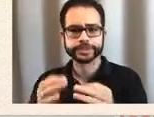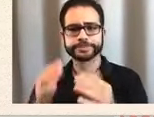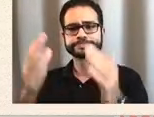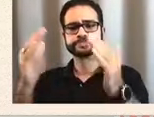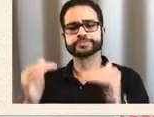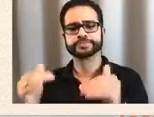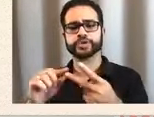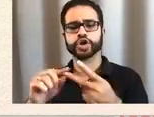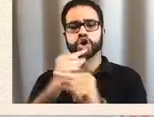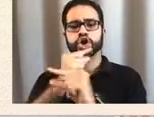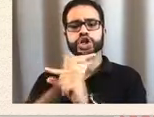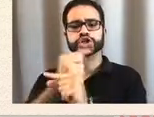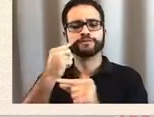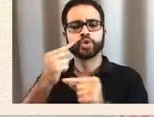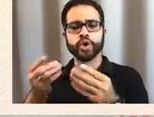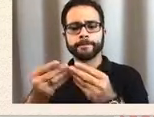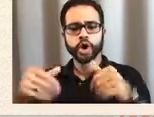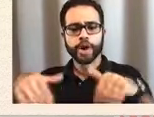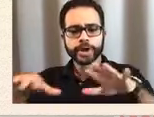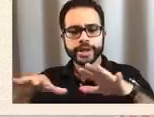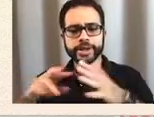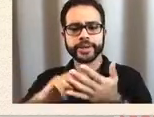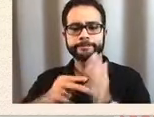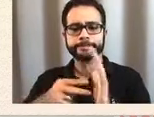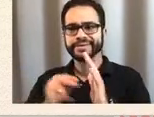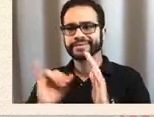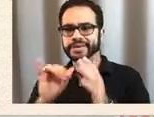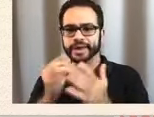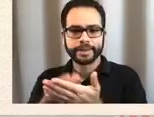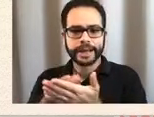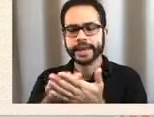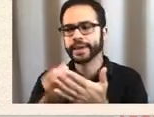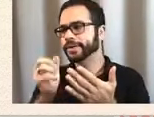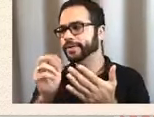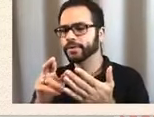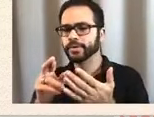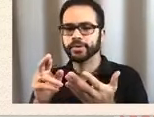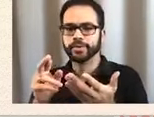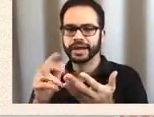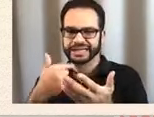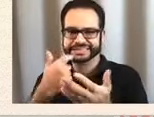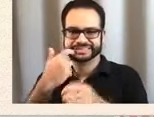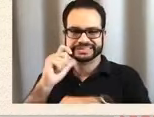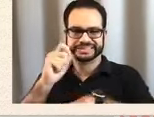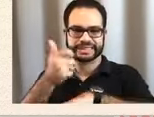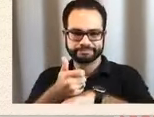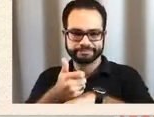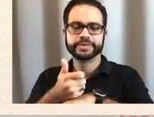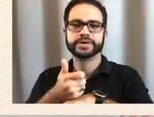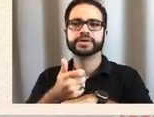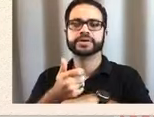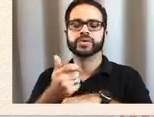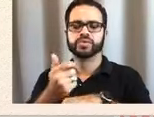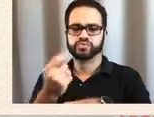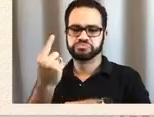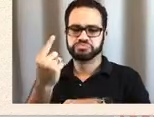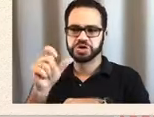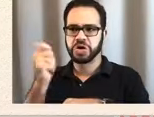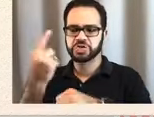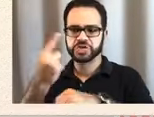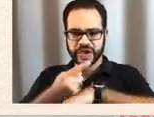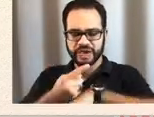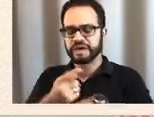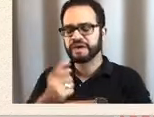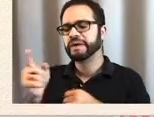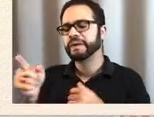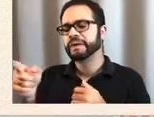a guardianship of the property, which I just established one the other day, in that case, the guardian only